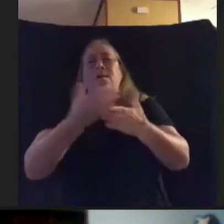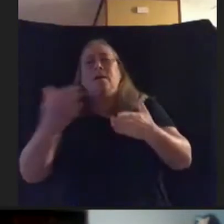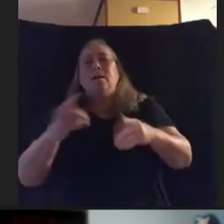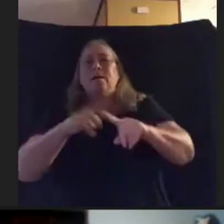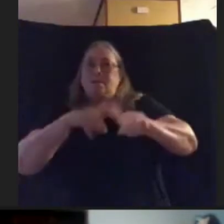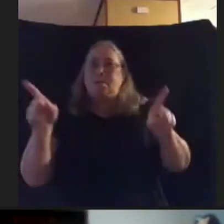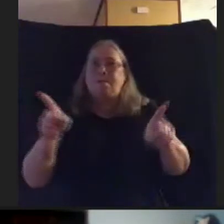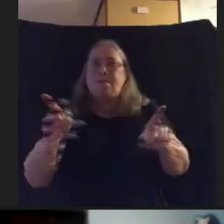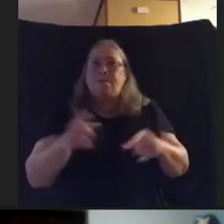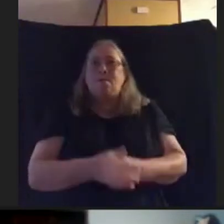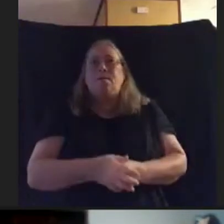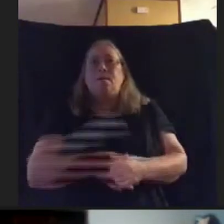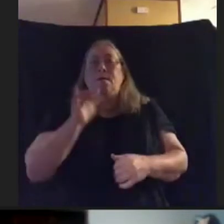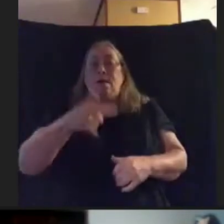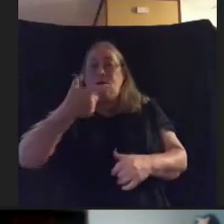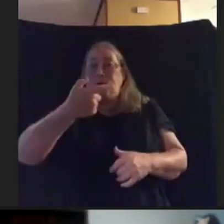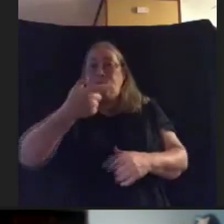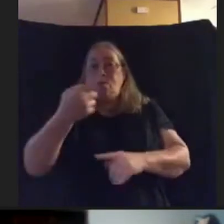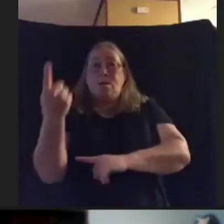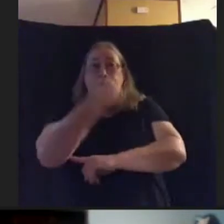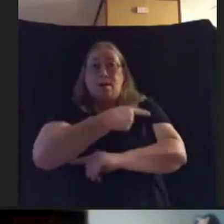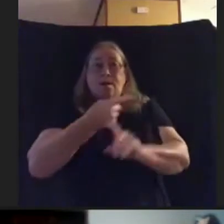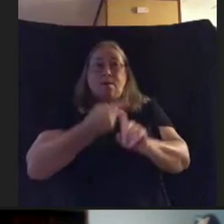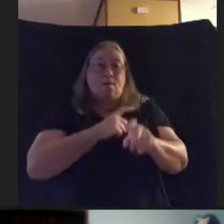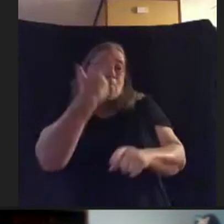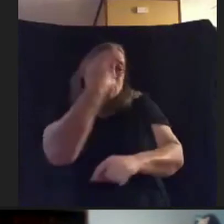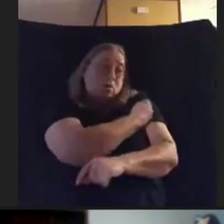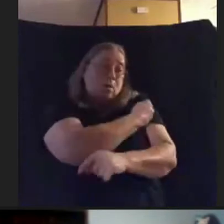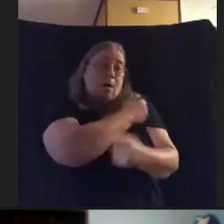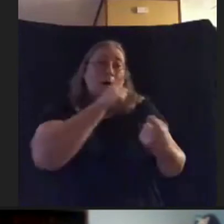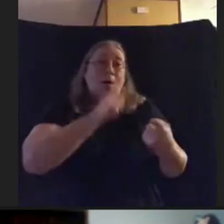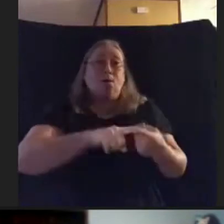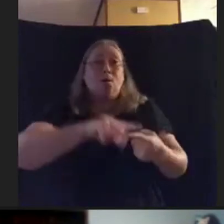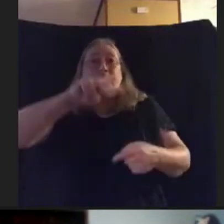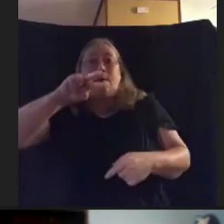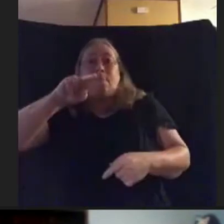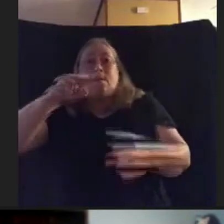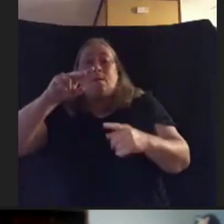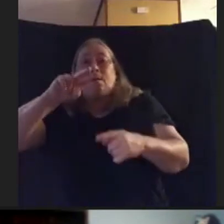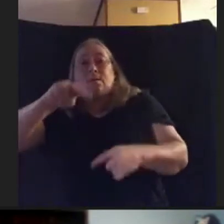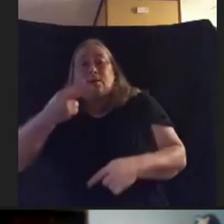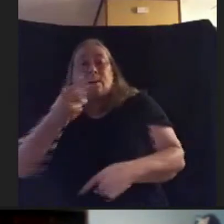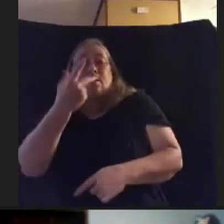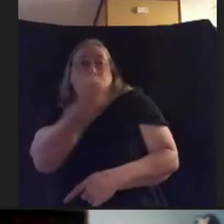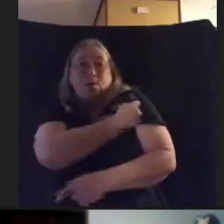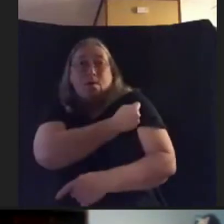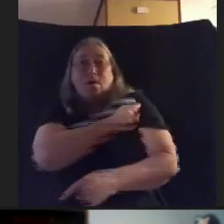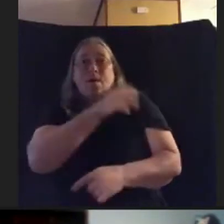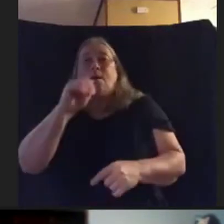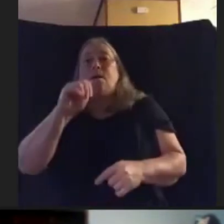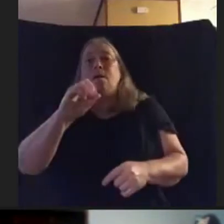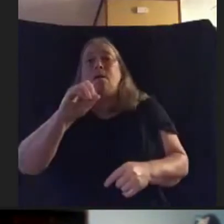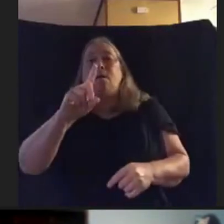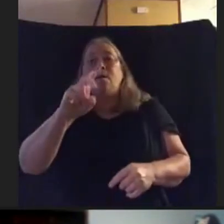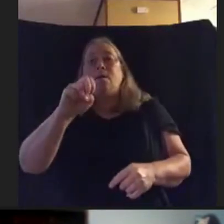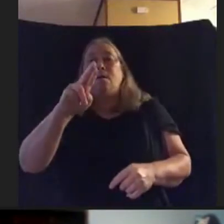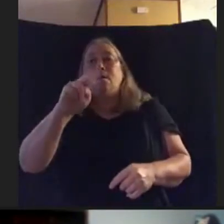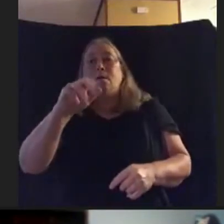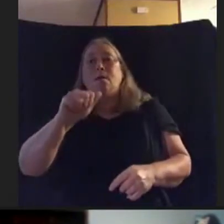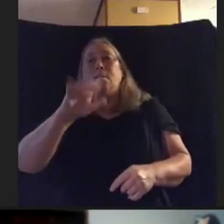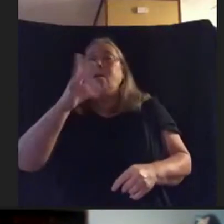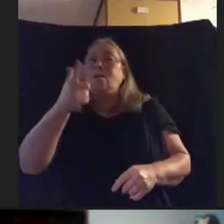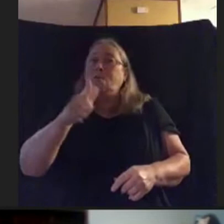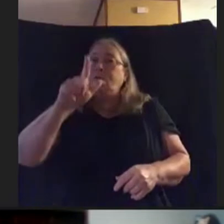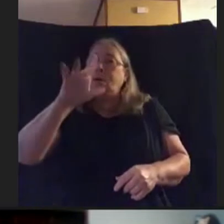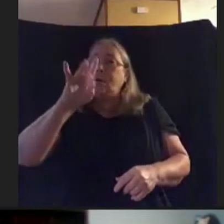it's 21 days from shot to the second shot versus the Moderna at 28 days. So just making sure that we have the right